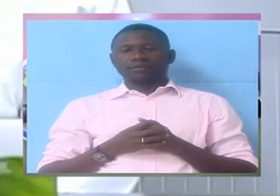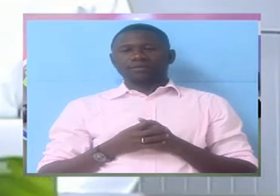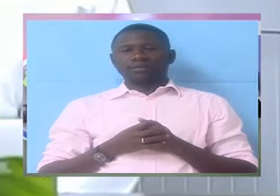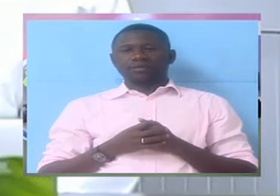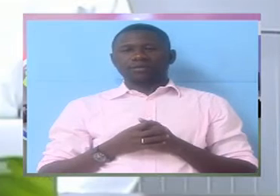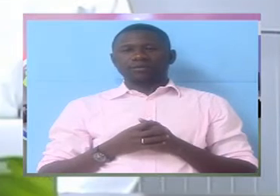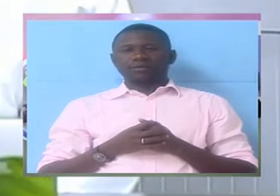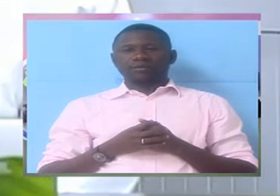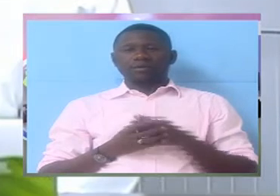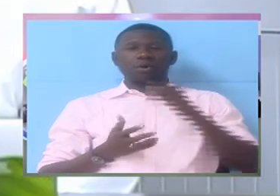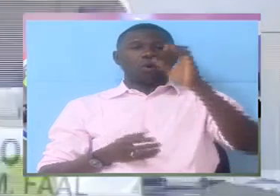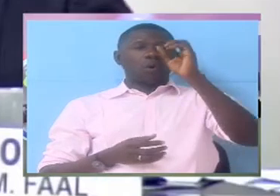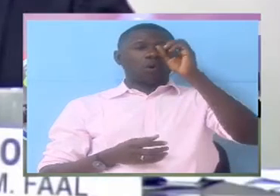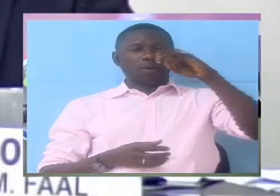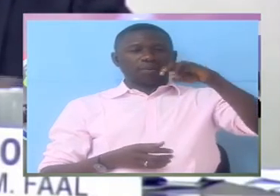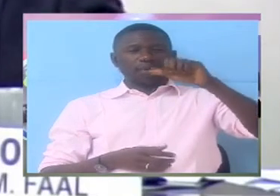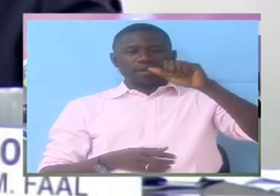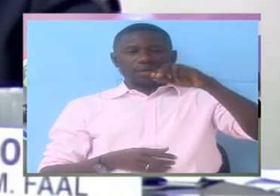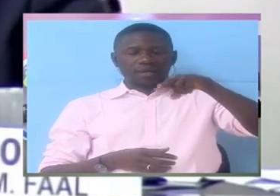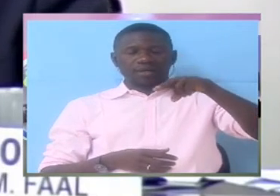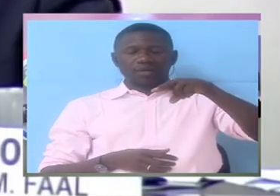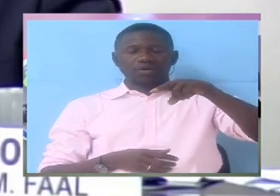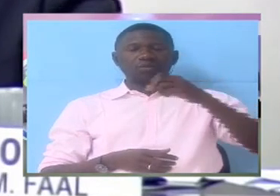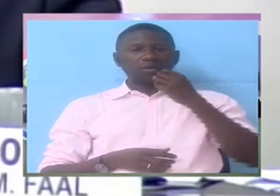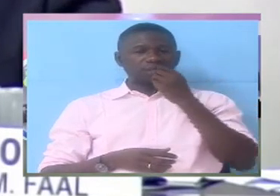you people tortured him very bad.